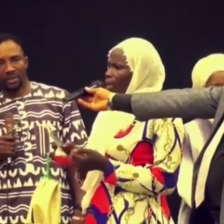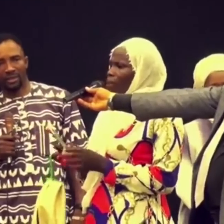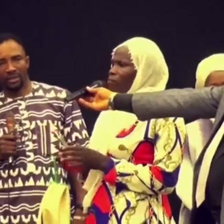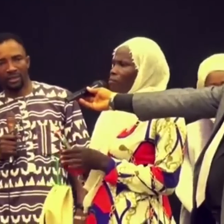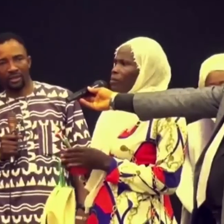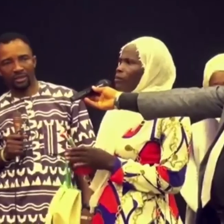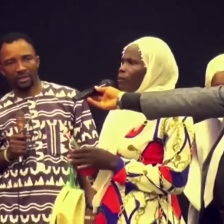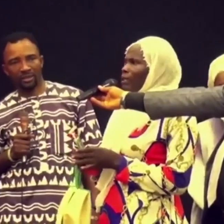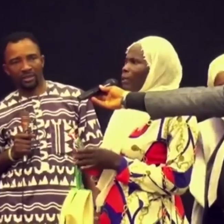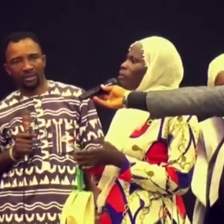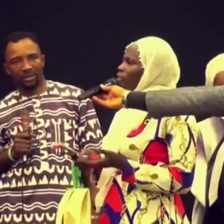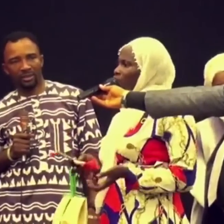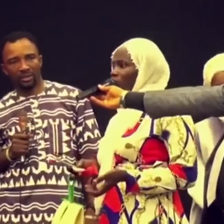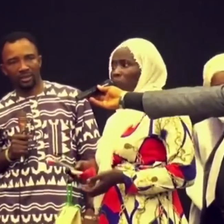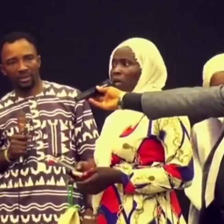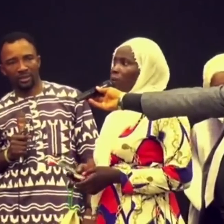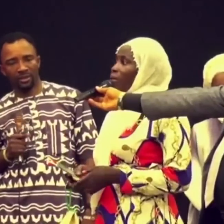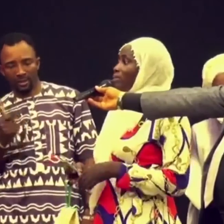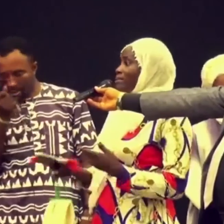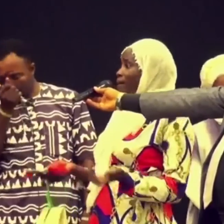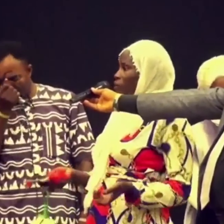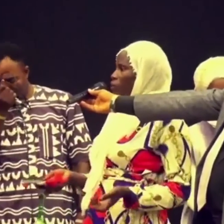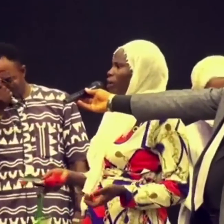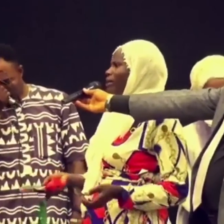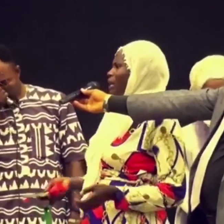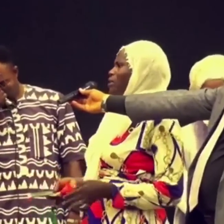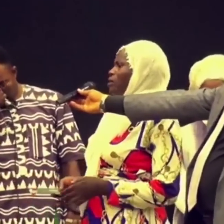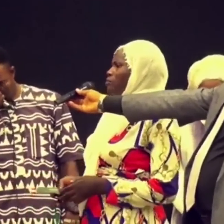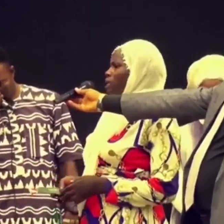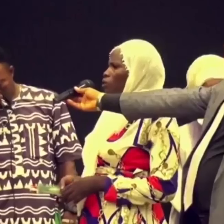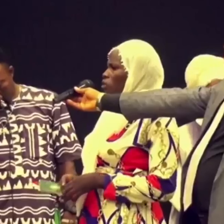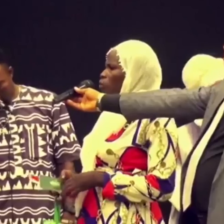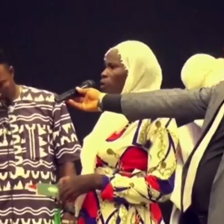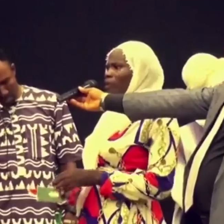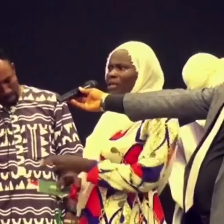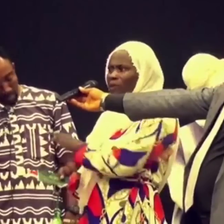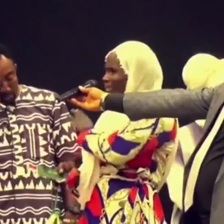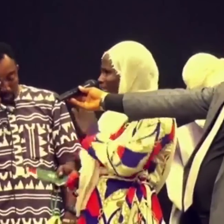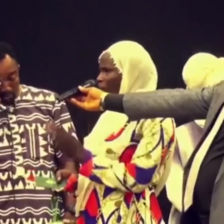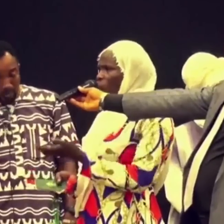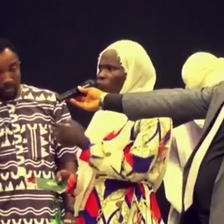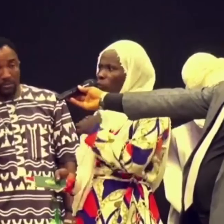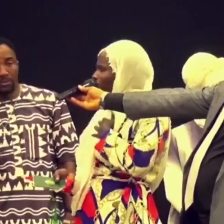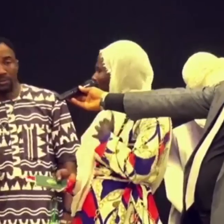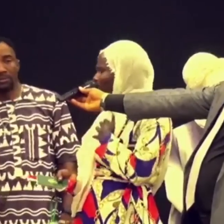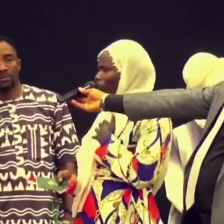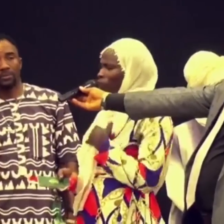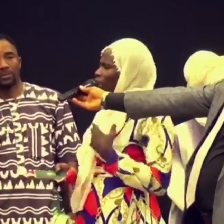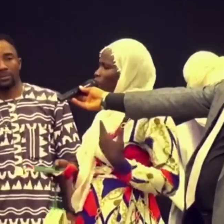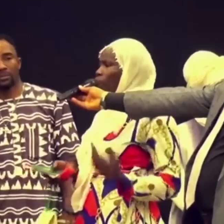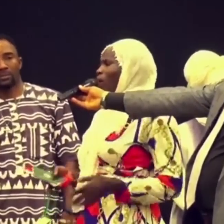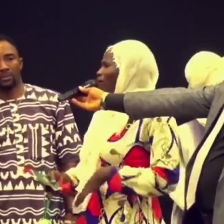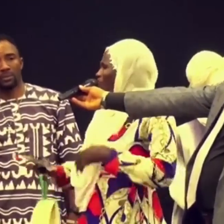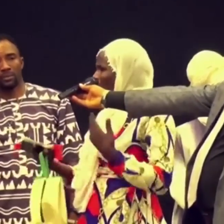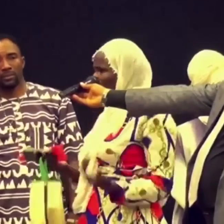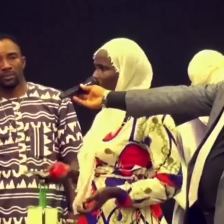ma yen ba pe mi o ba ni awon ni diye pe mo na awon ni pe ti strike you o ba ni ah ohun so pe won ni be ni body raja pe ohun no mi ma ba raja mo ni ah